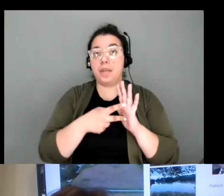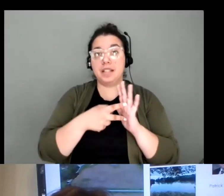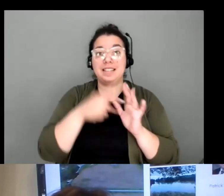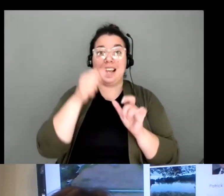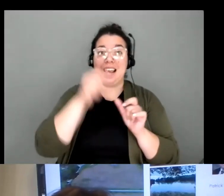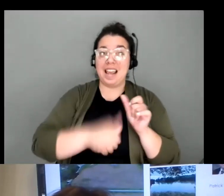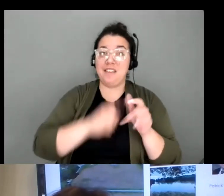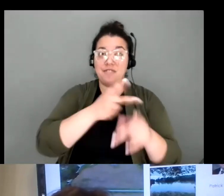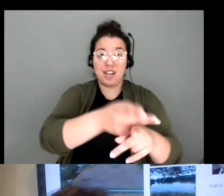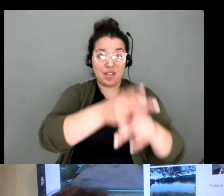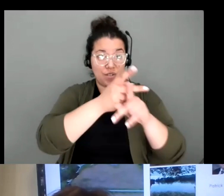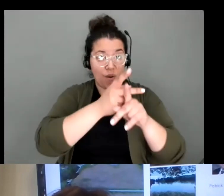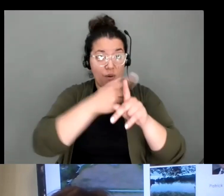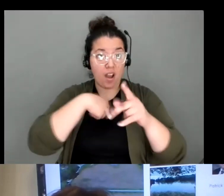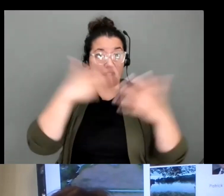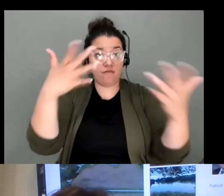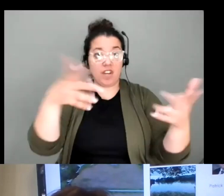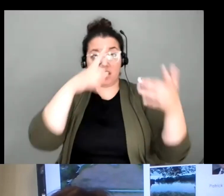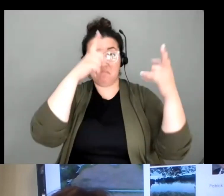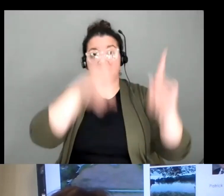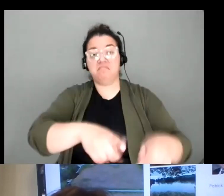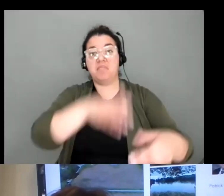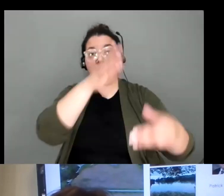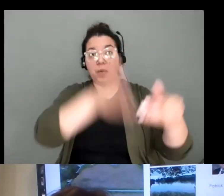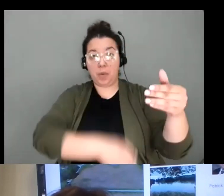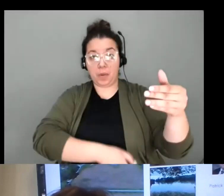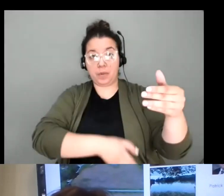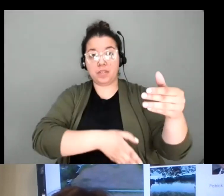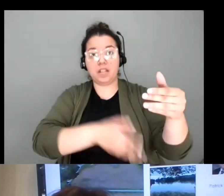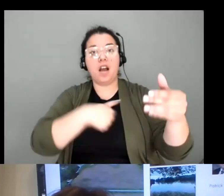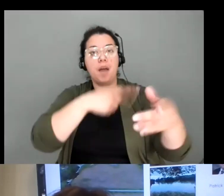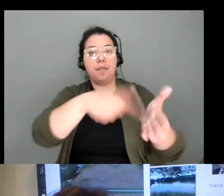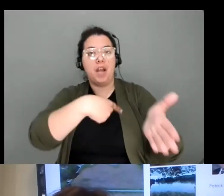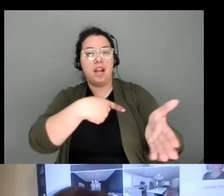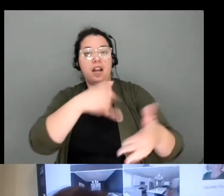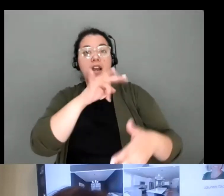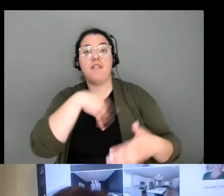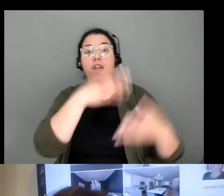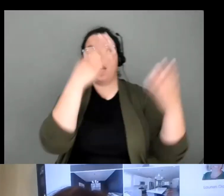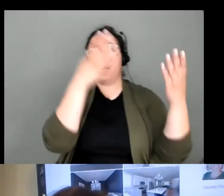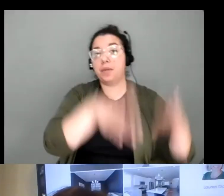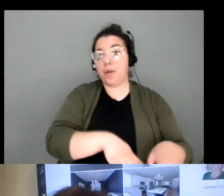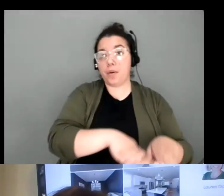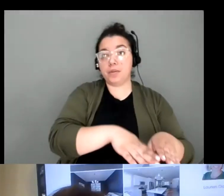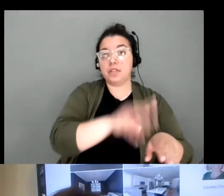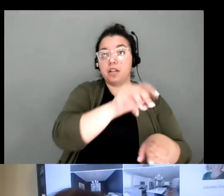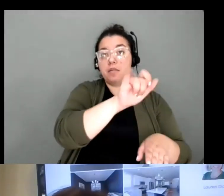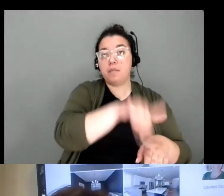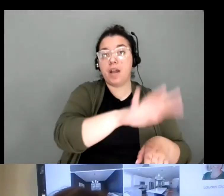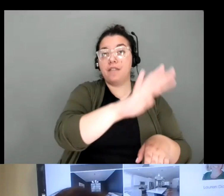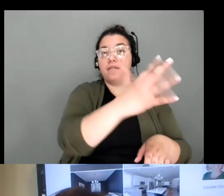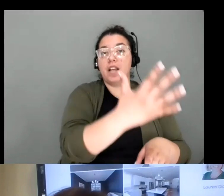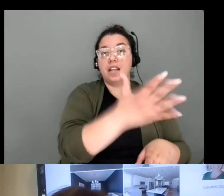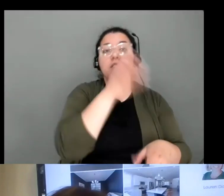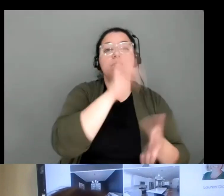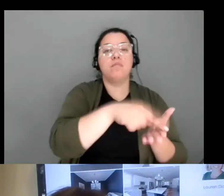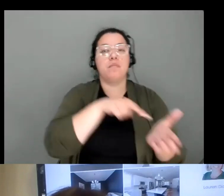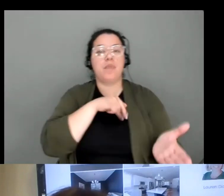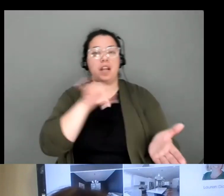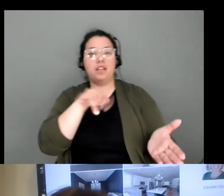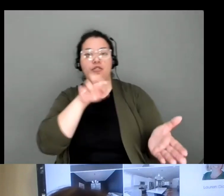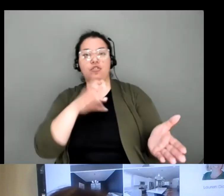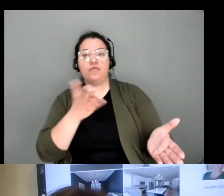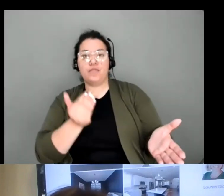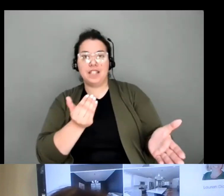that I closed. So I get paid if I close it on May 5th, I'll get paid in June, June 15th. But